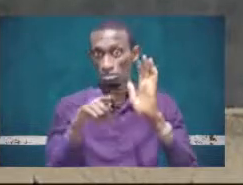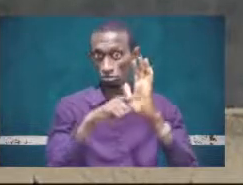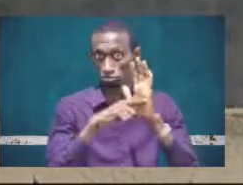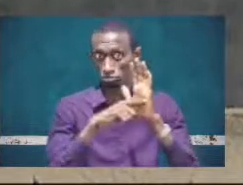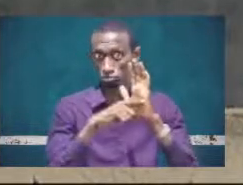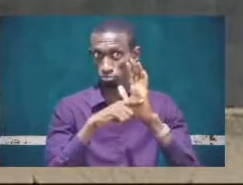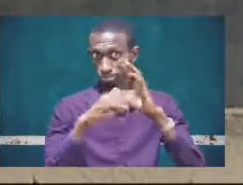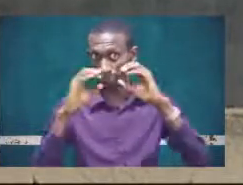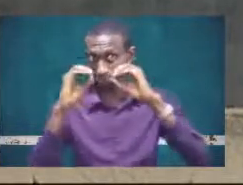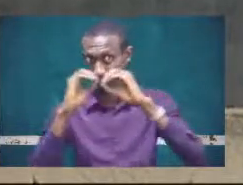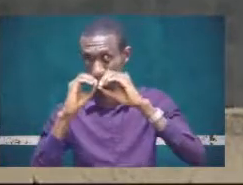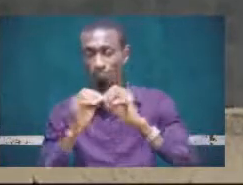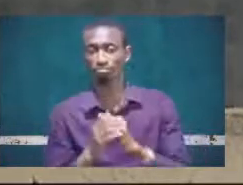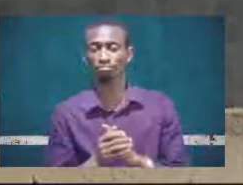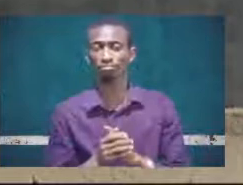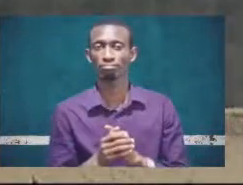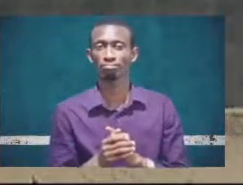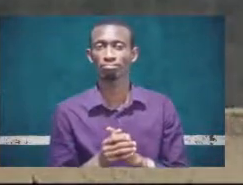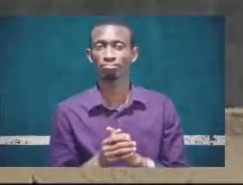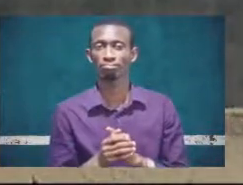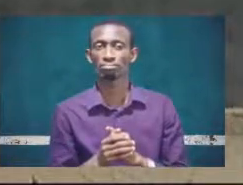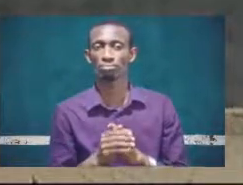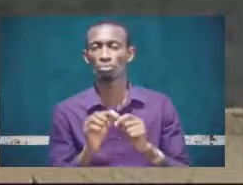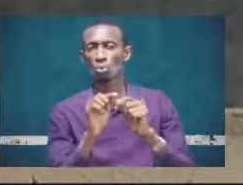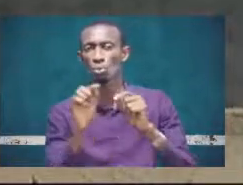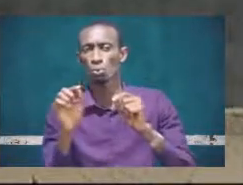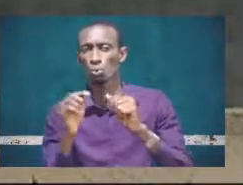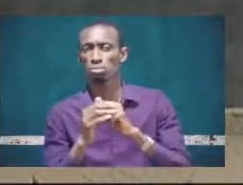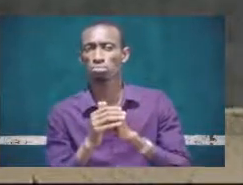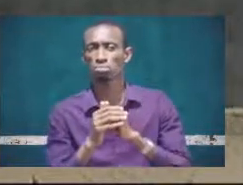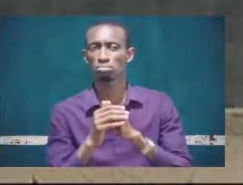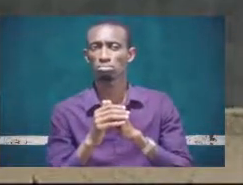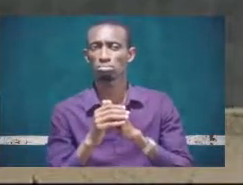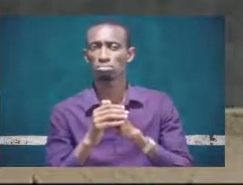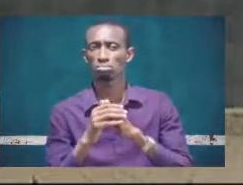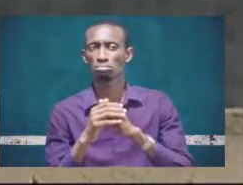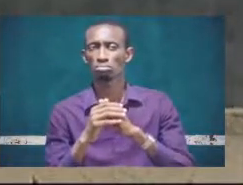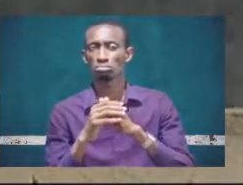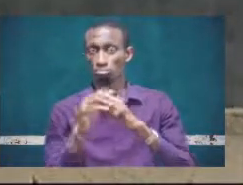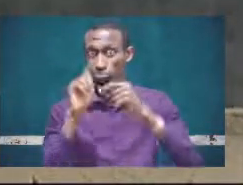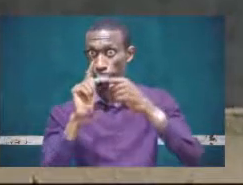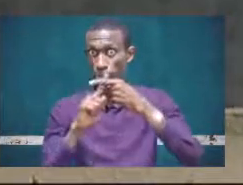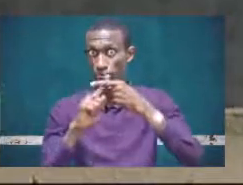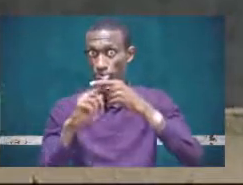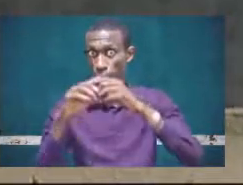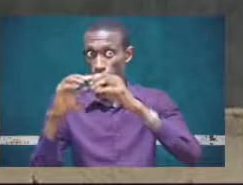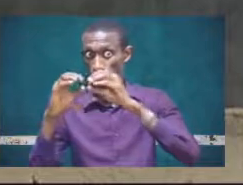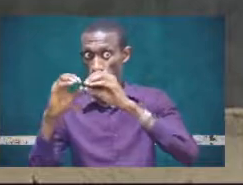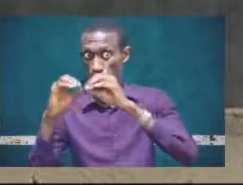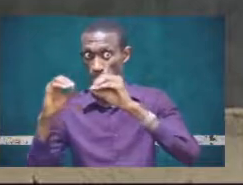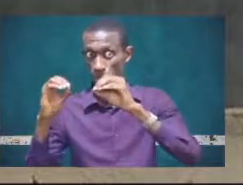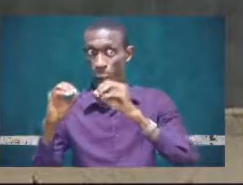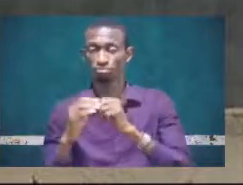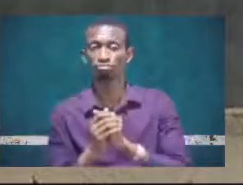course, that is the set of real numbers to positive infinity, passing it through these